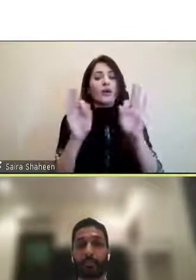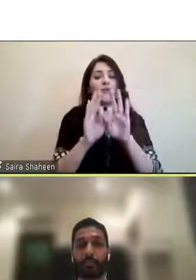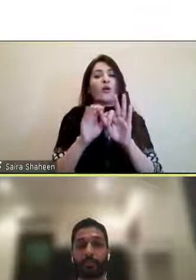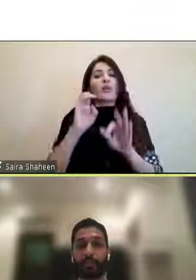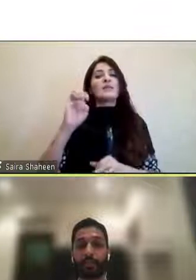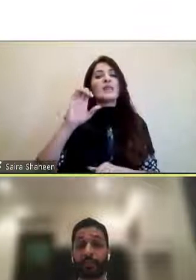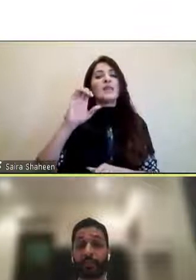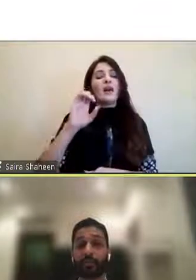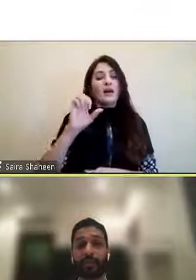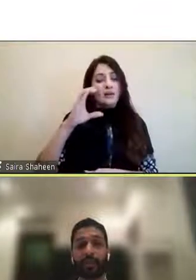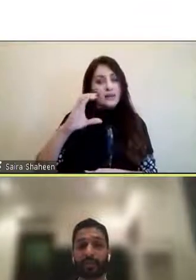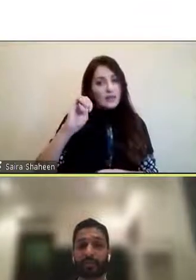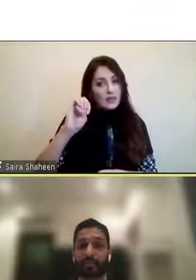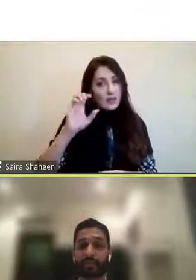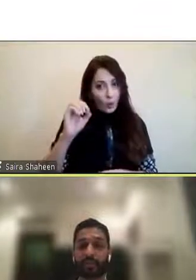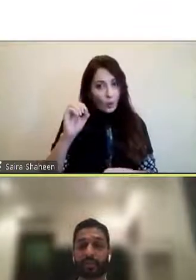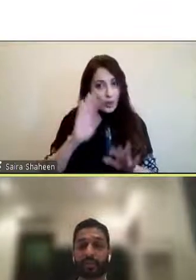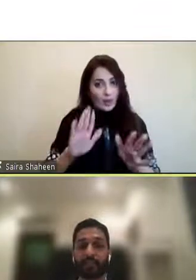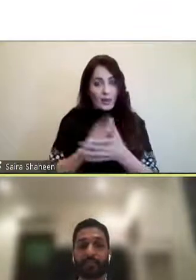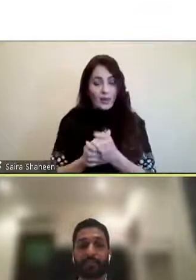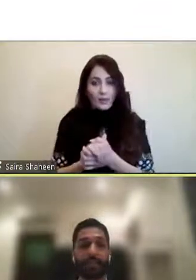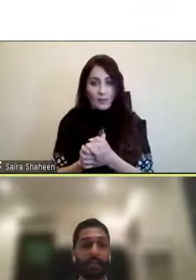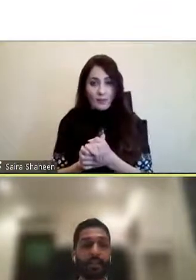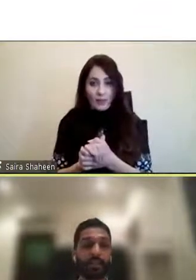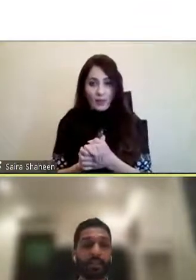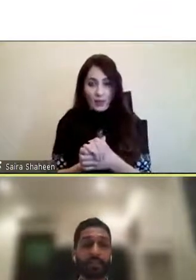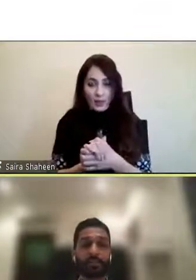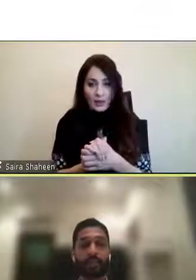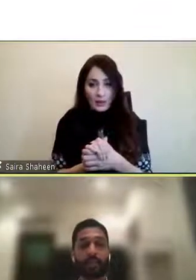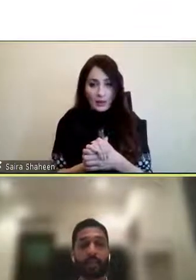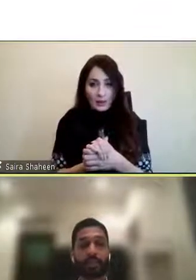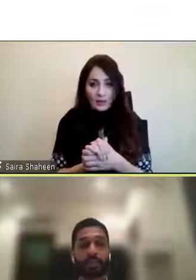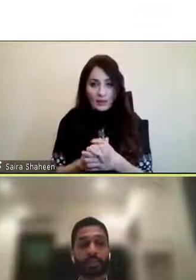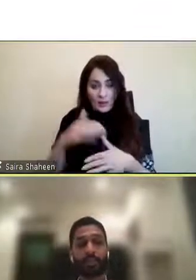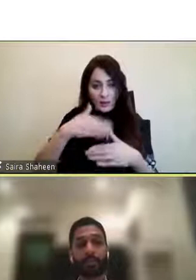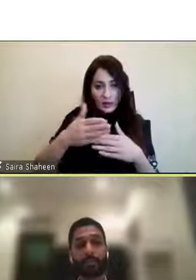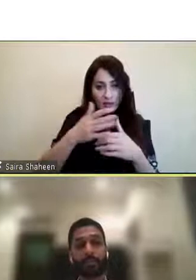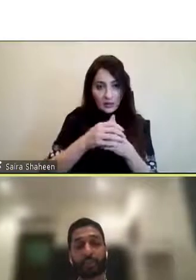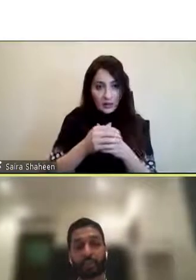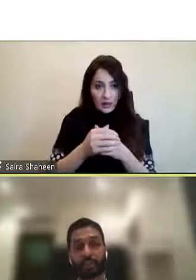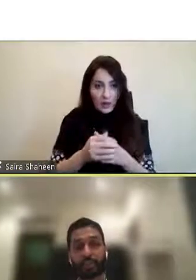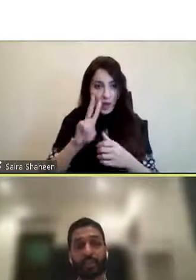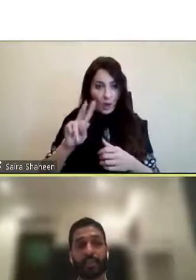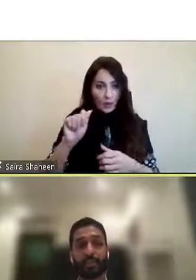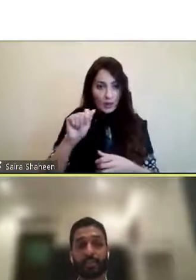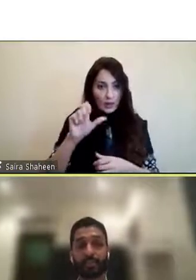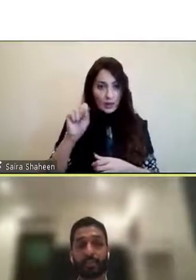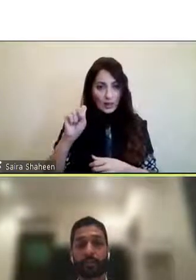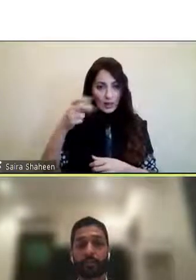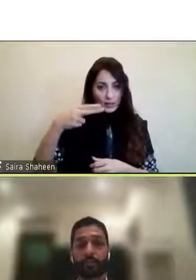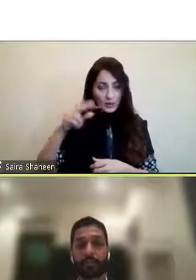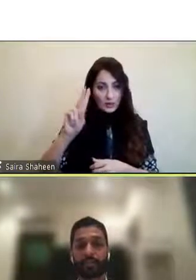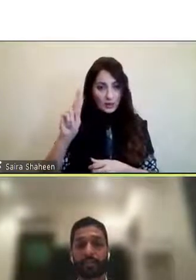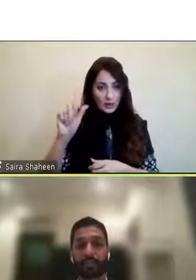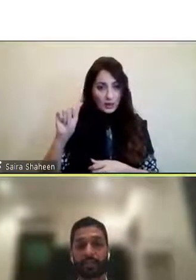gap between the deaf community and the rest of society. Next, we have Bhaskar Bhattacharjee. He's our